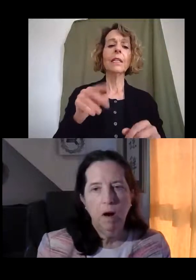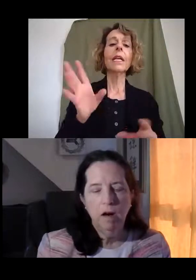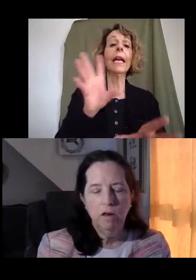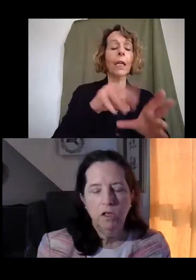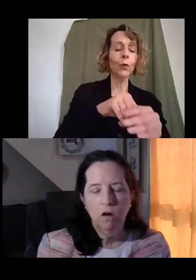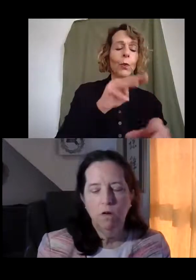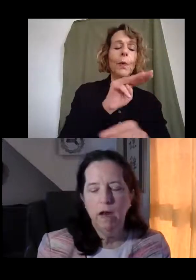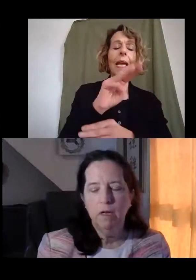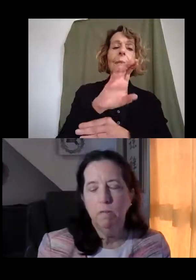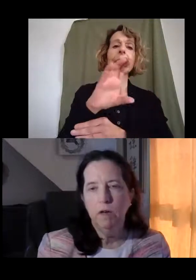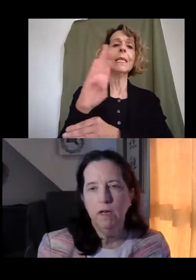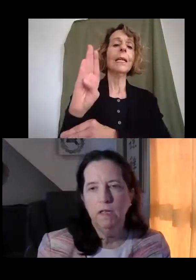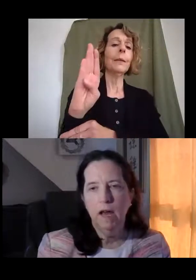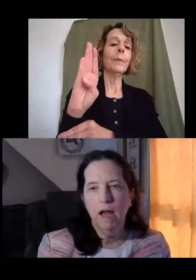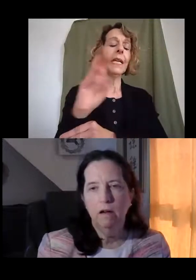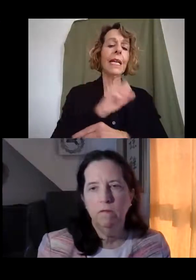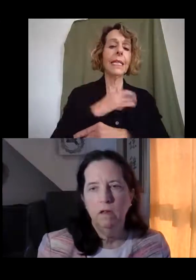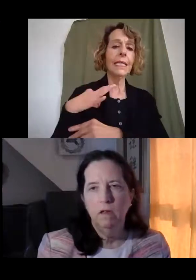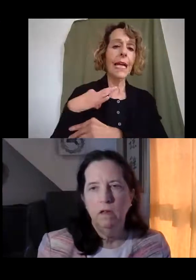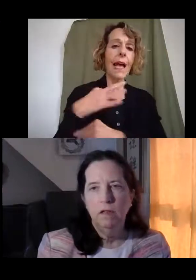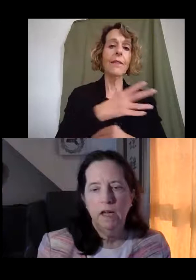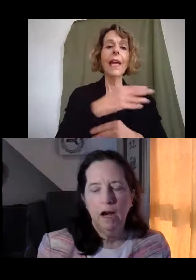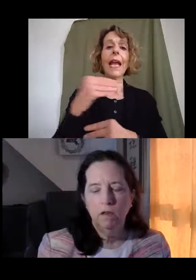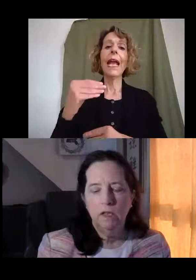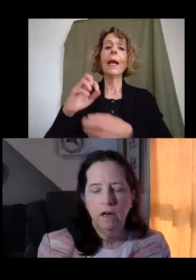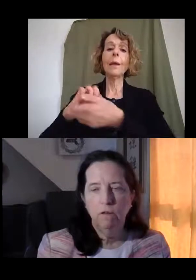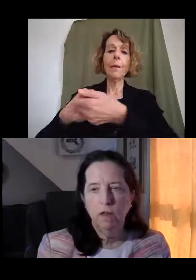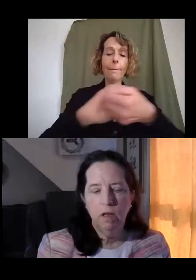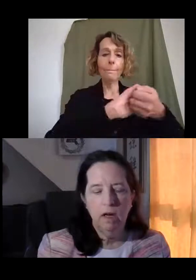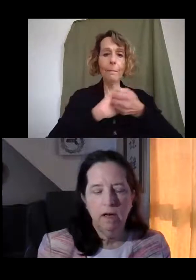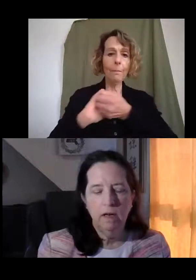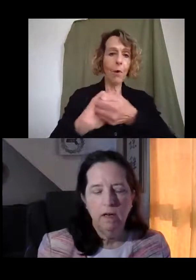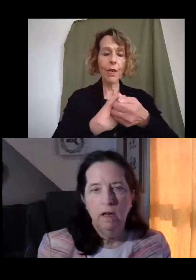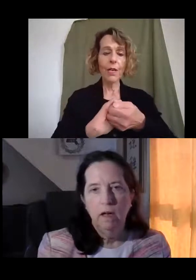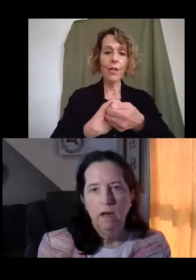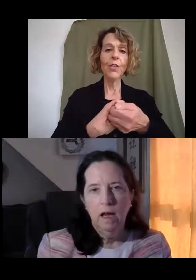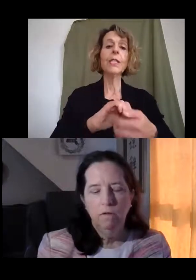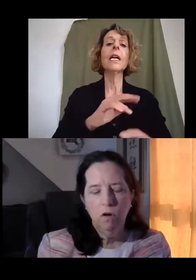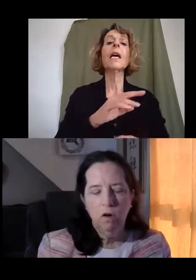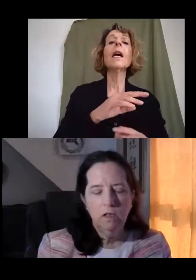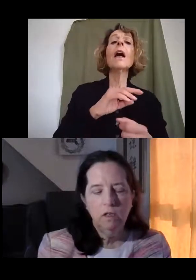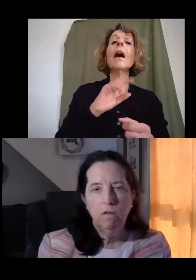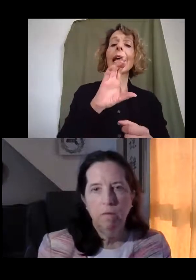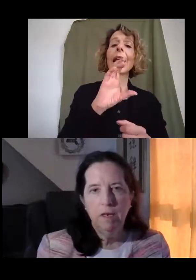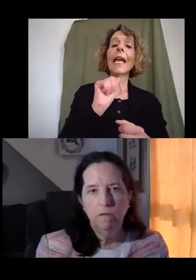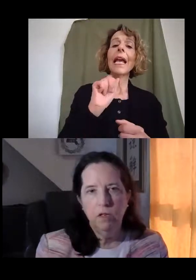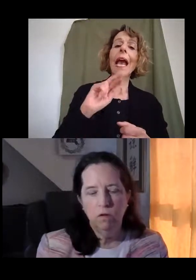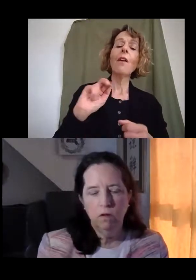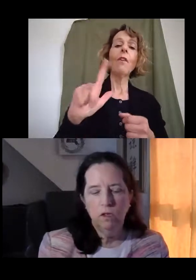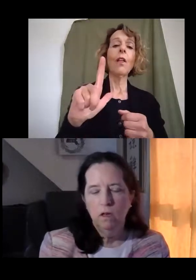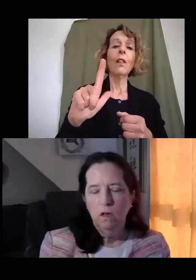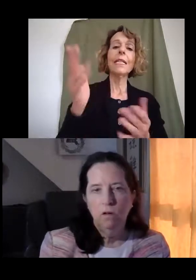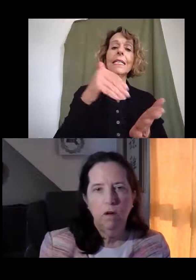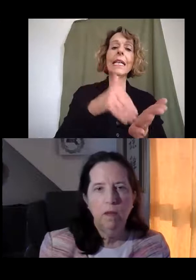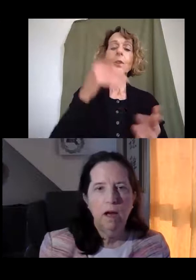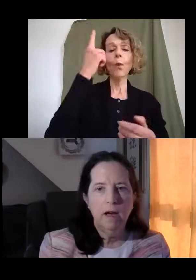our partners O&M community staff, the Carroll Center for the Blind, and of course, from